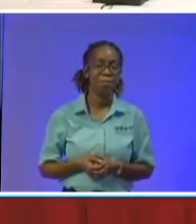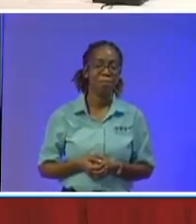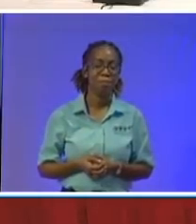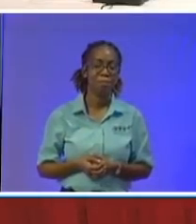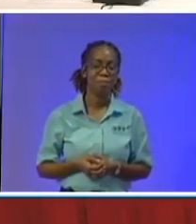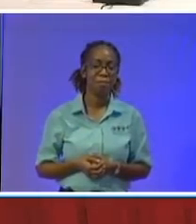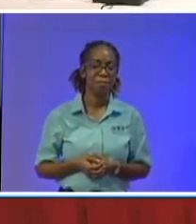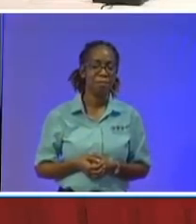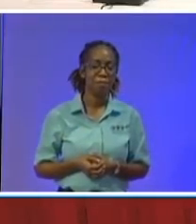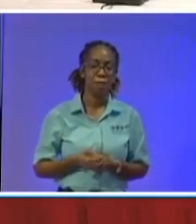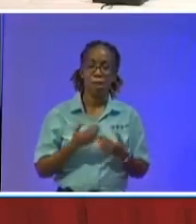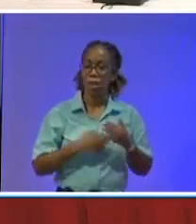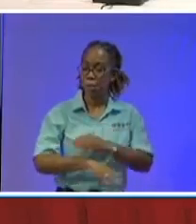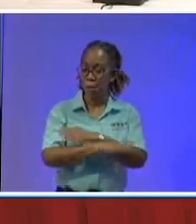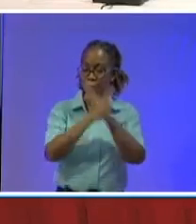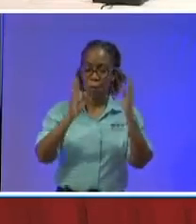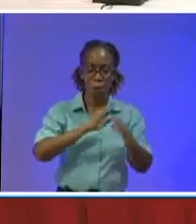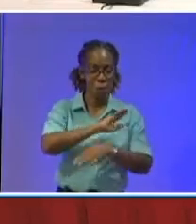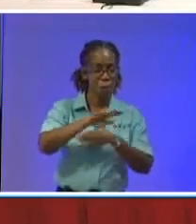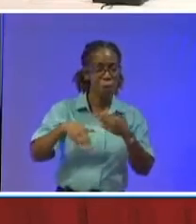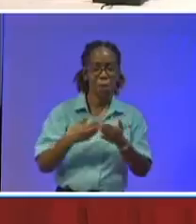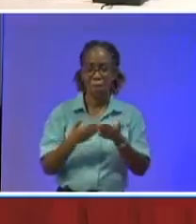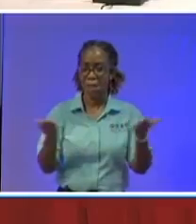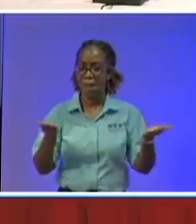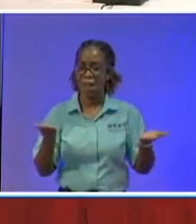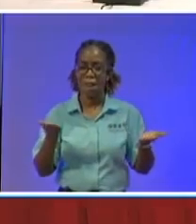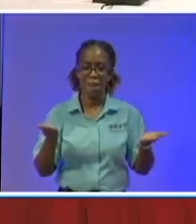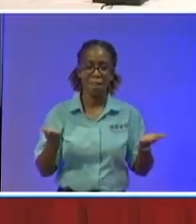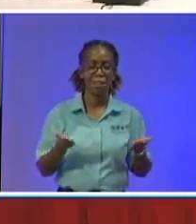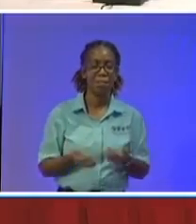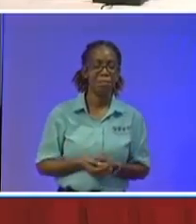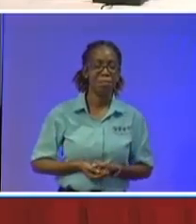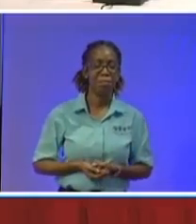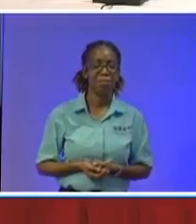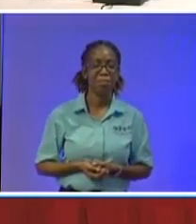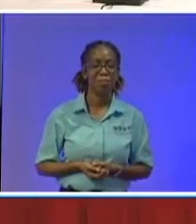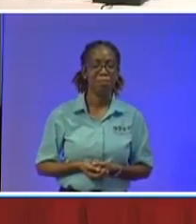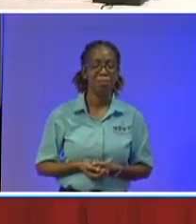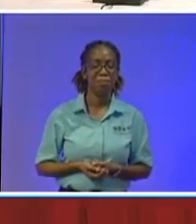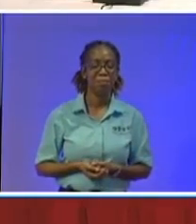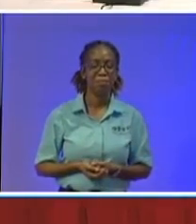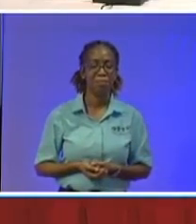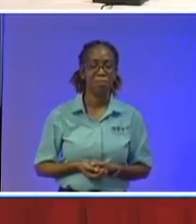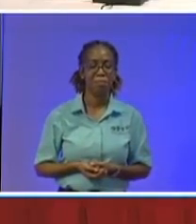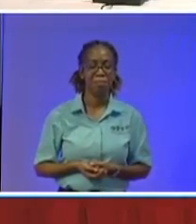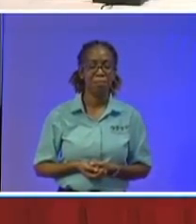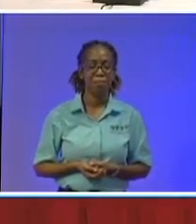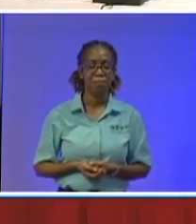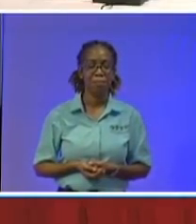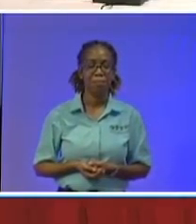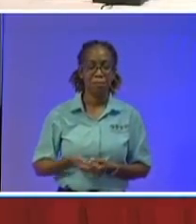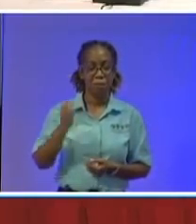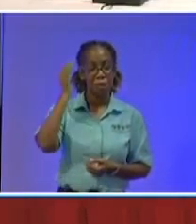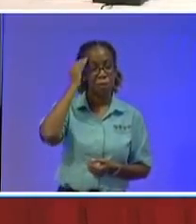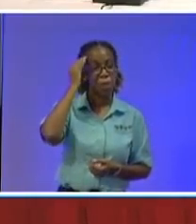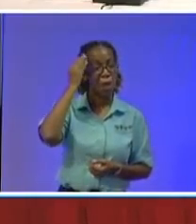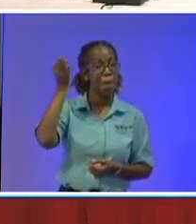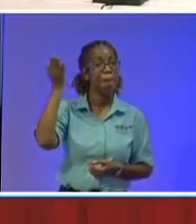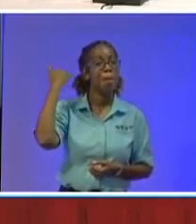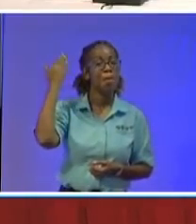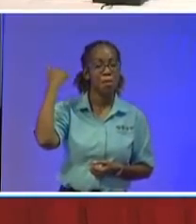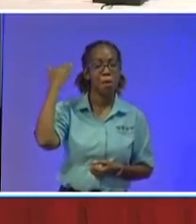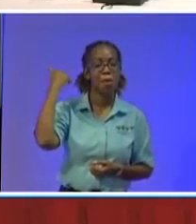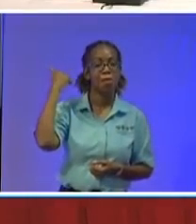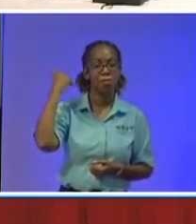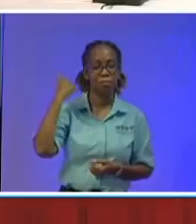Good morning to everyone on the panel. Cindy Raghuba, Tika Singh, TV6. My two questions. I know in the past that